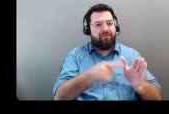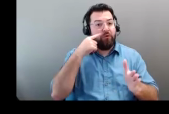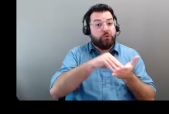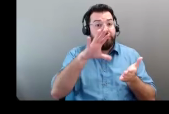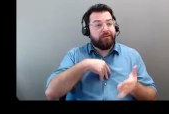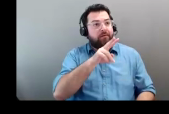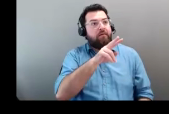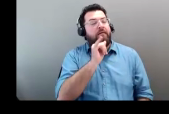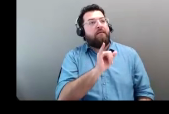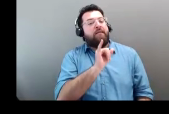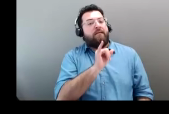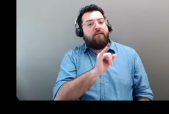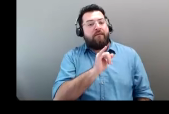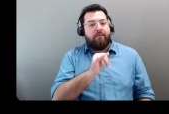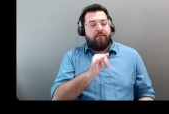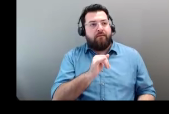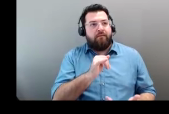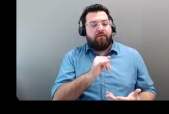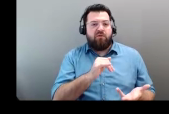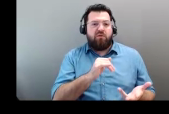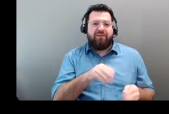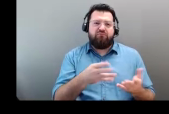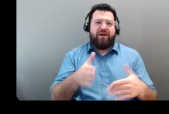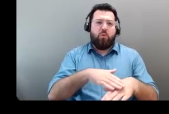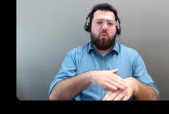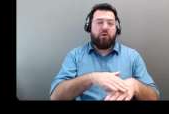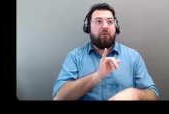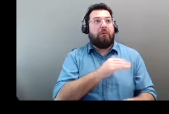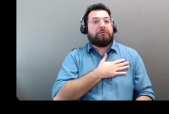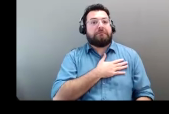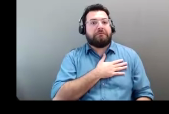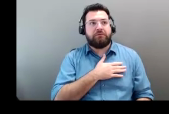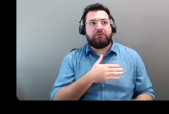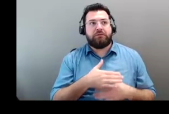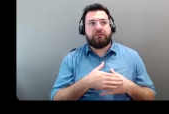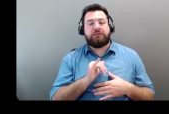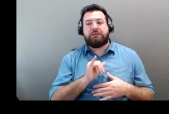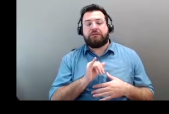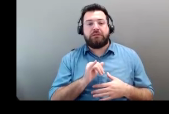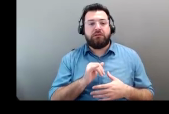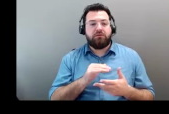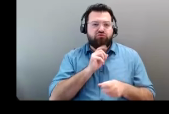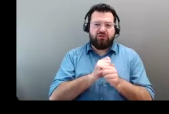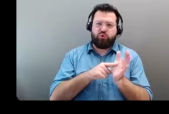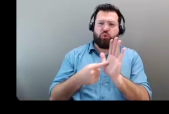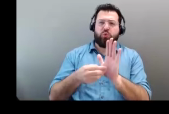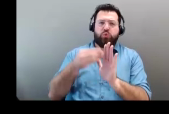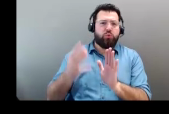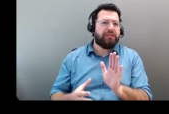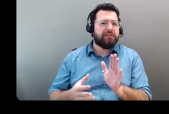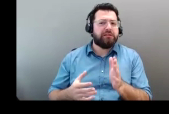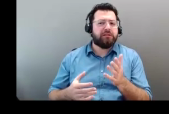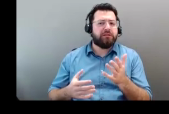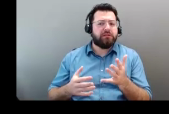the like the warnings, like, also to kind of see, like, to show them how, what are the